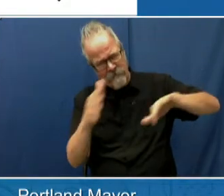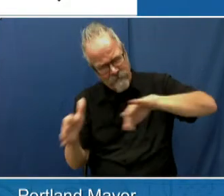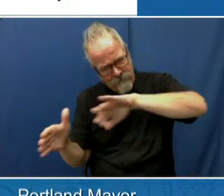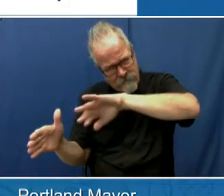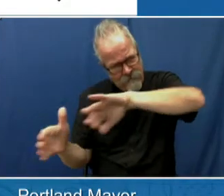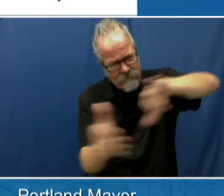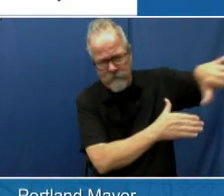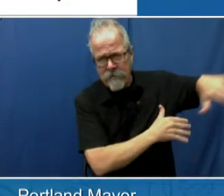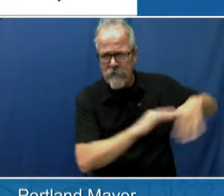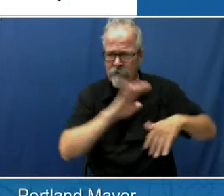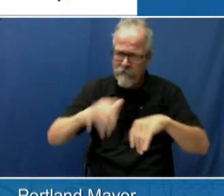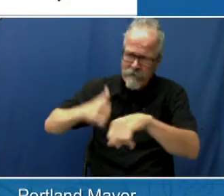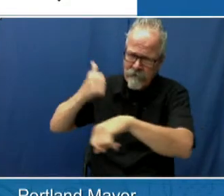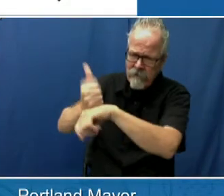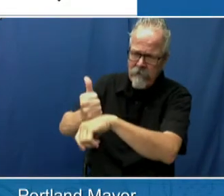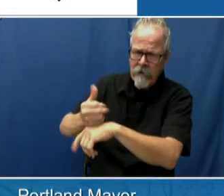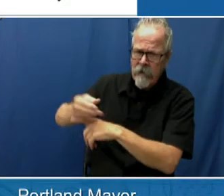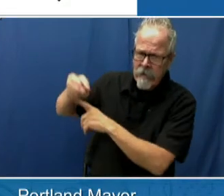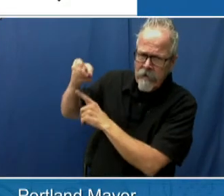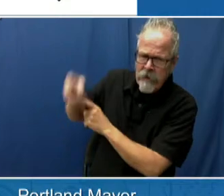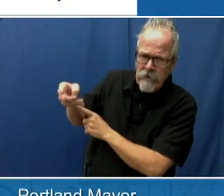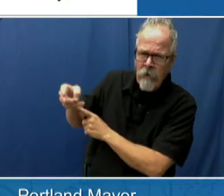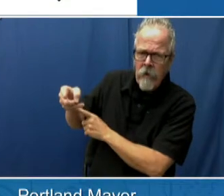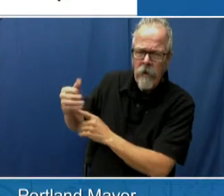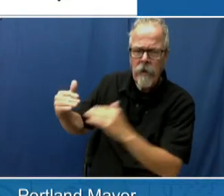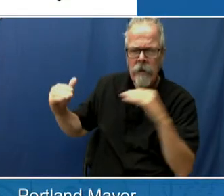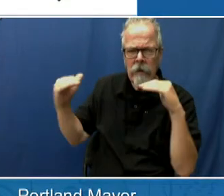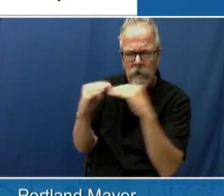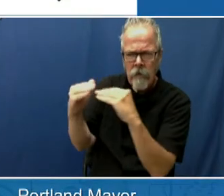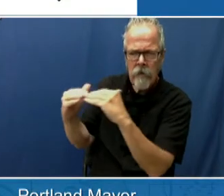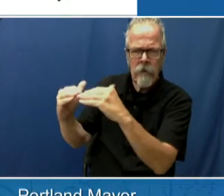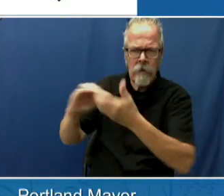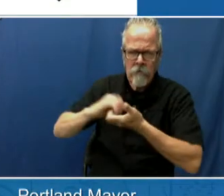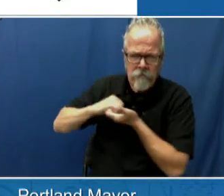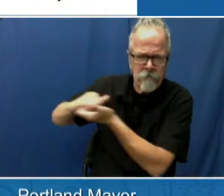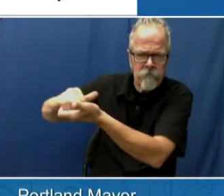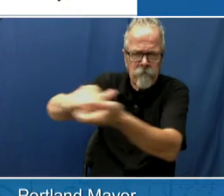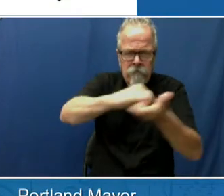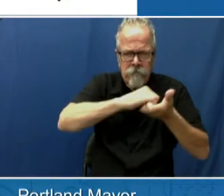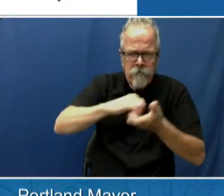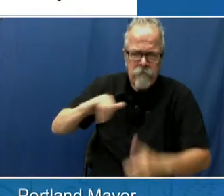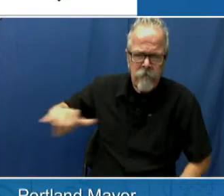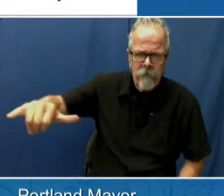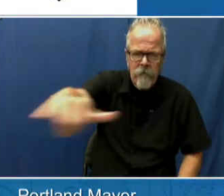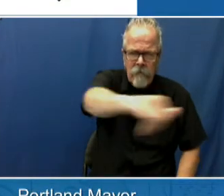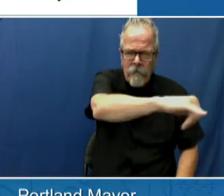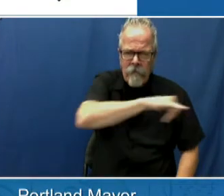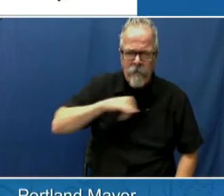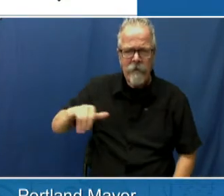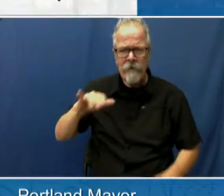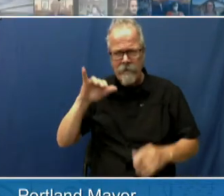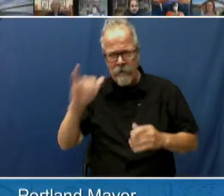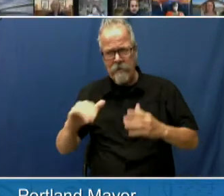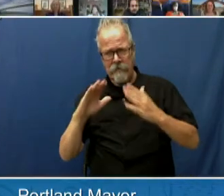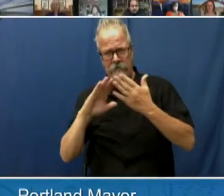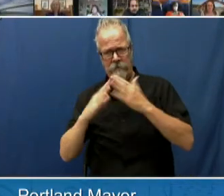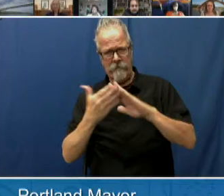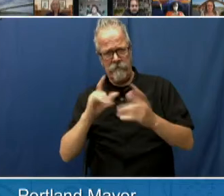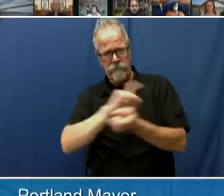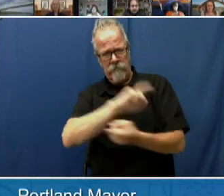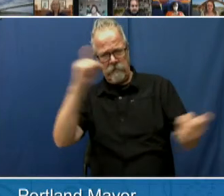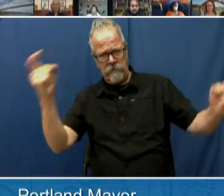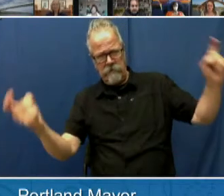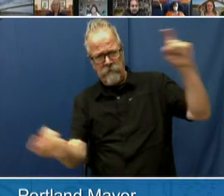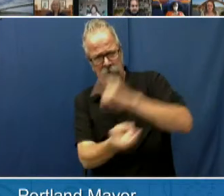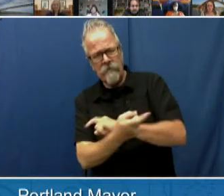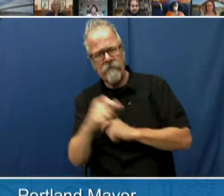collectively. We must believe that our city needs to change, and we must also believe